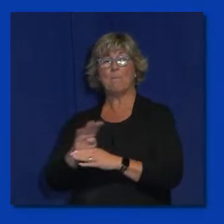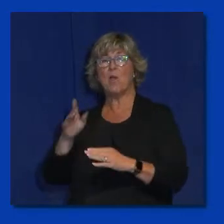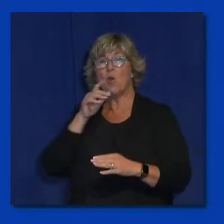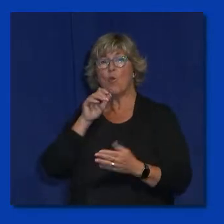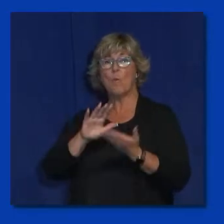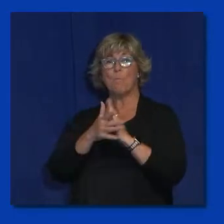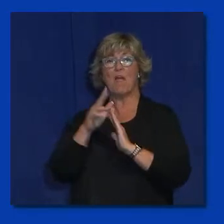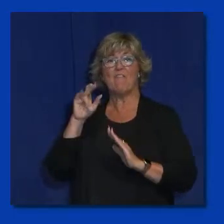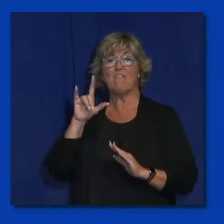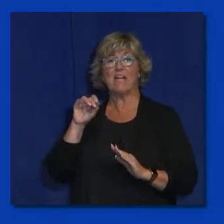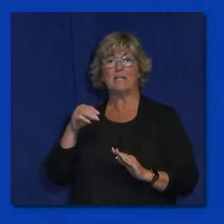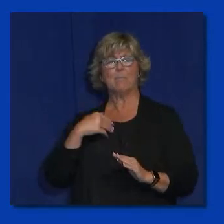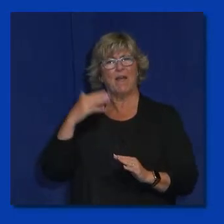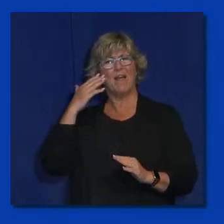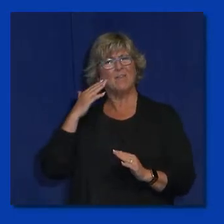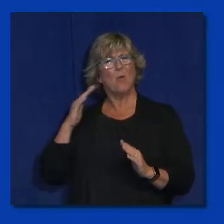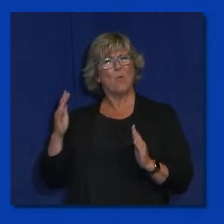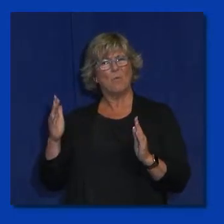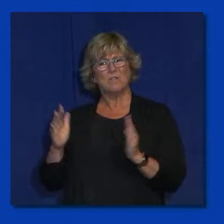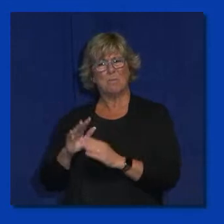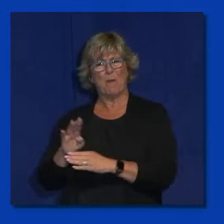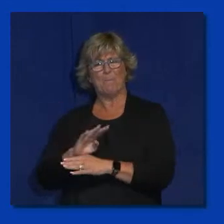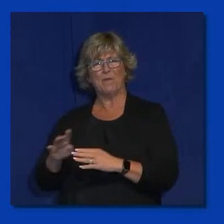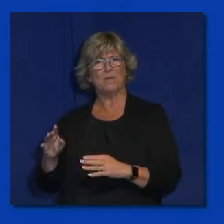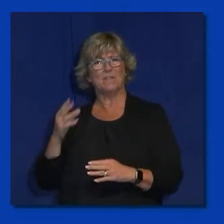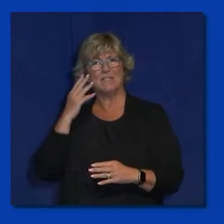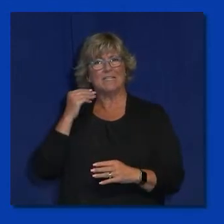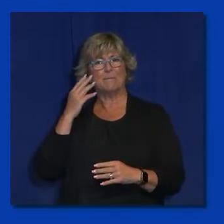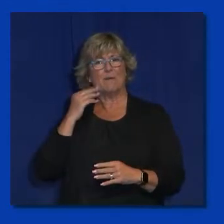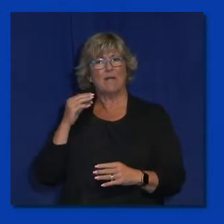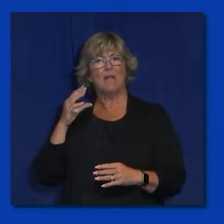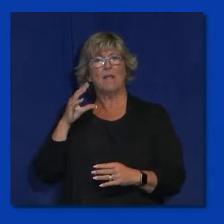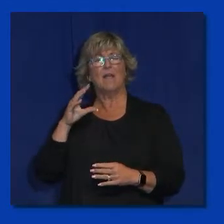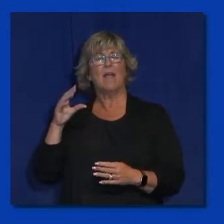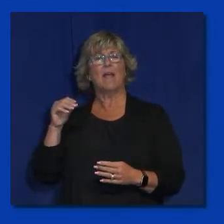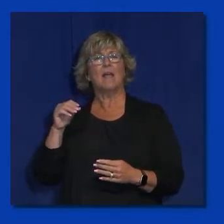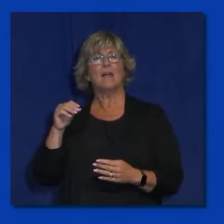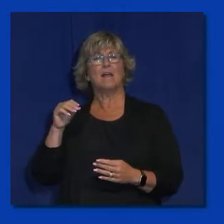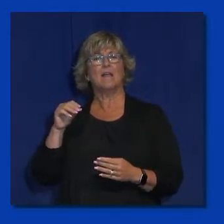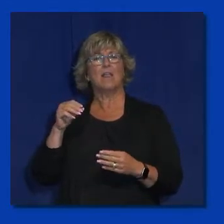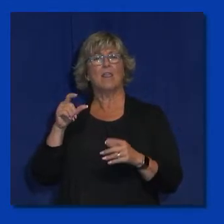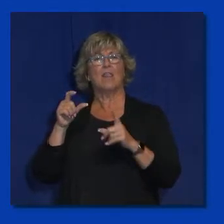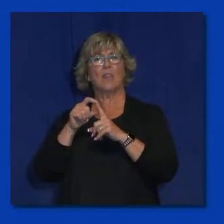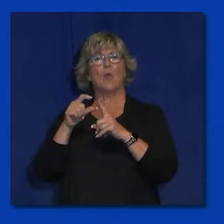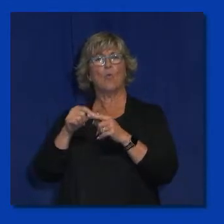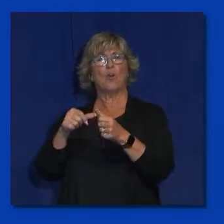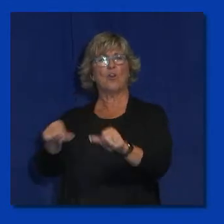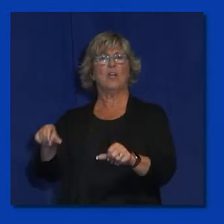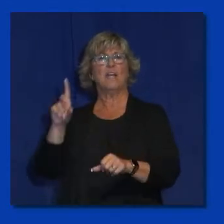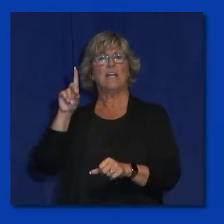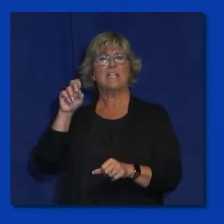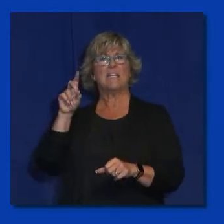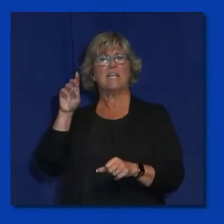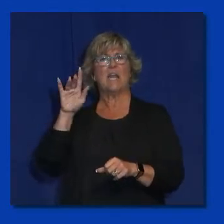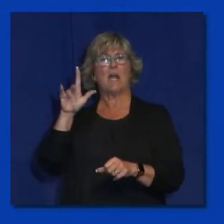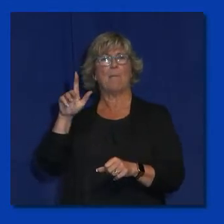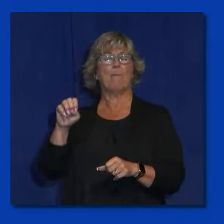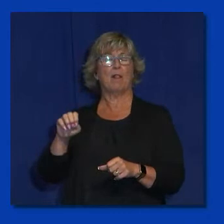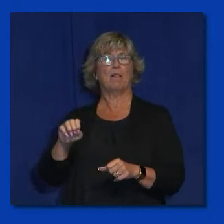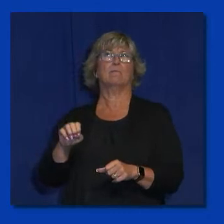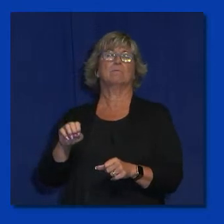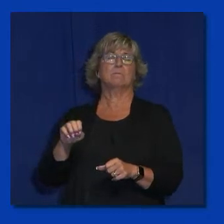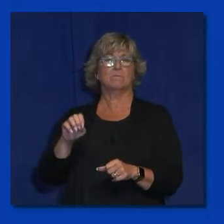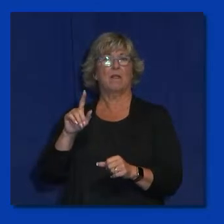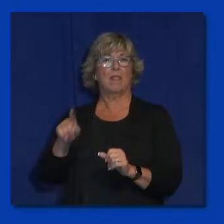person myself, I understand the notion of I just understand the word deductible. Let's just leave it at that. And that's reflected in